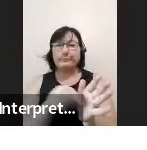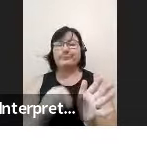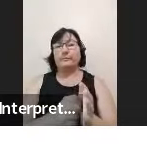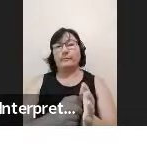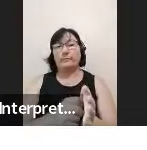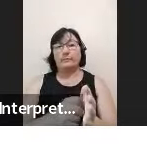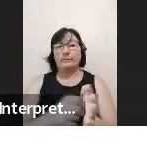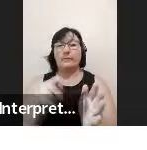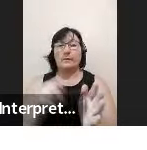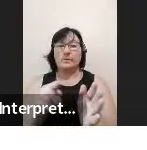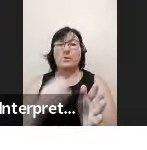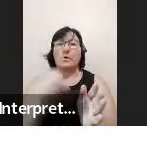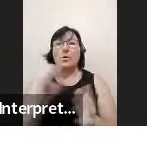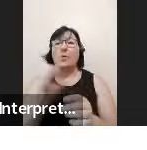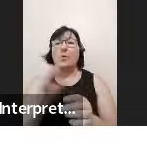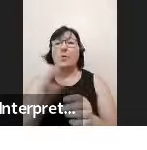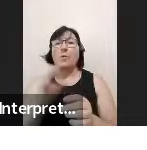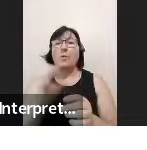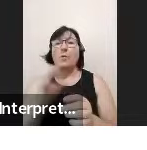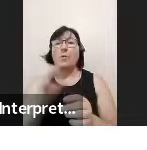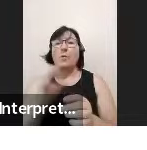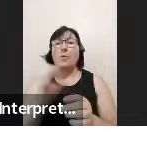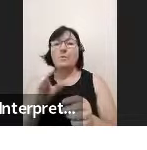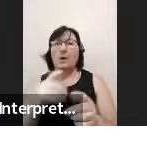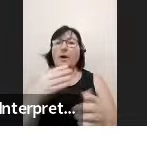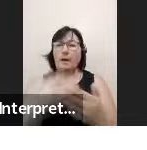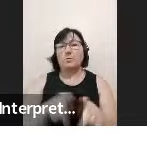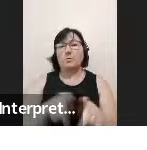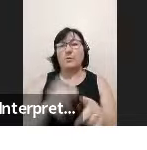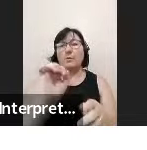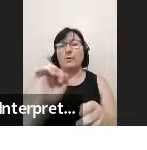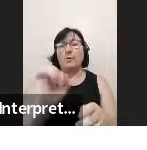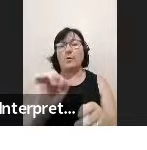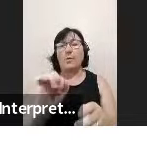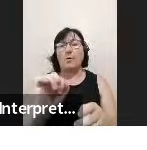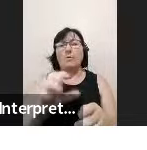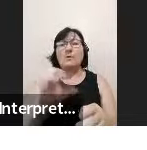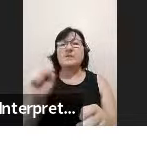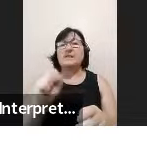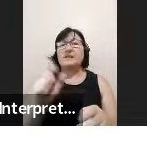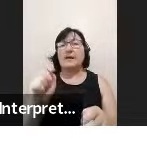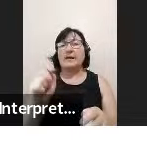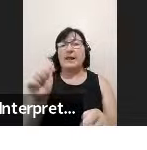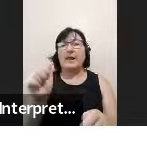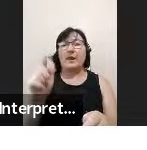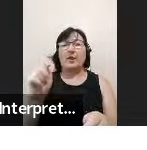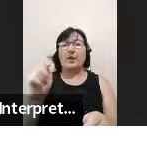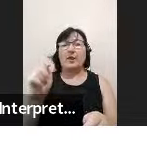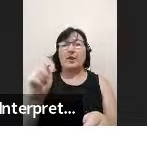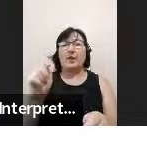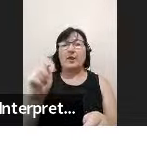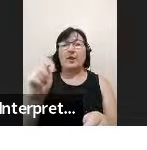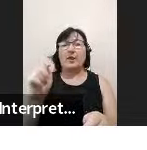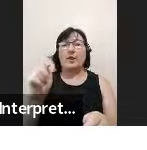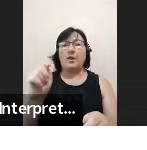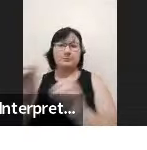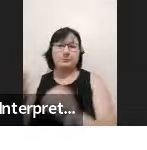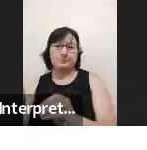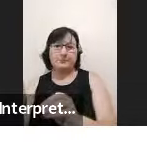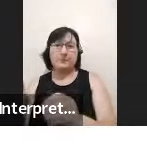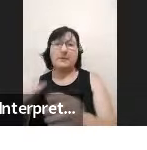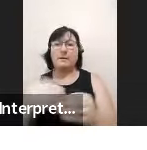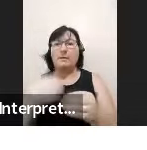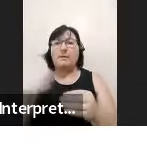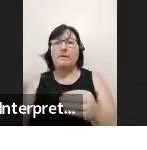the validity period of your status renewal application as finalized before the expiry date. If finalized before